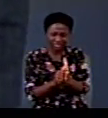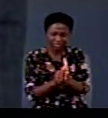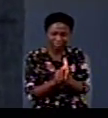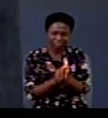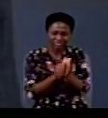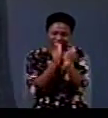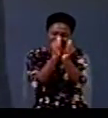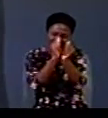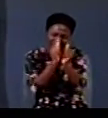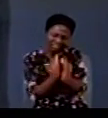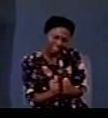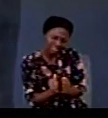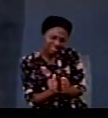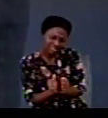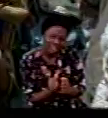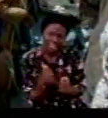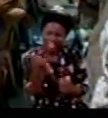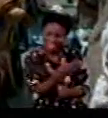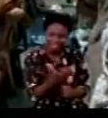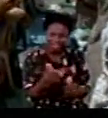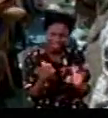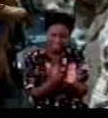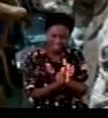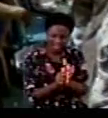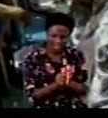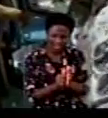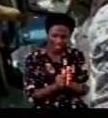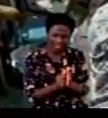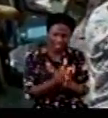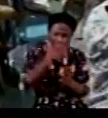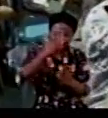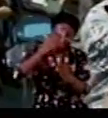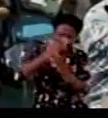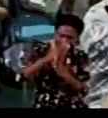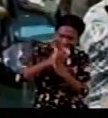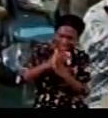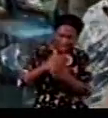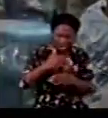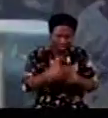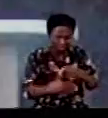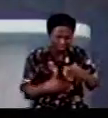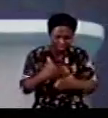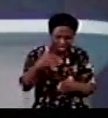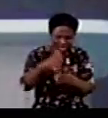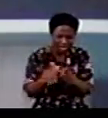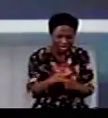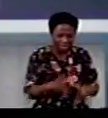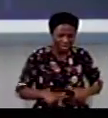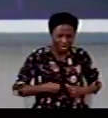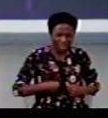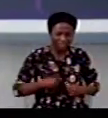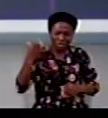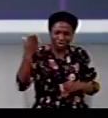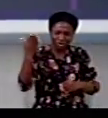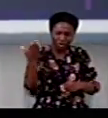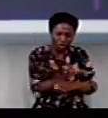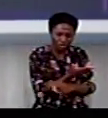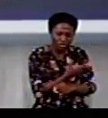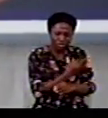their lives in Jesus' name. Any sickness, any